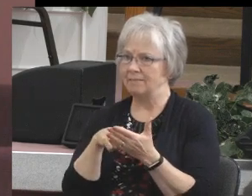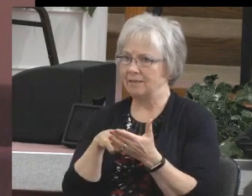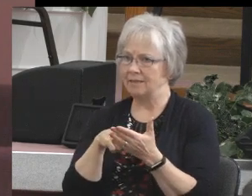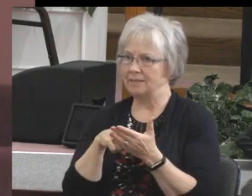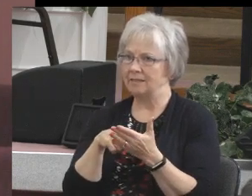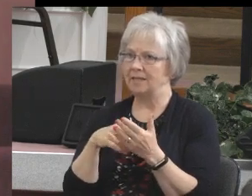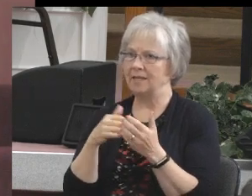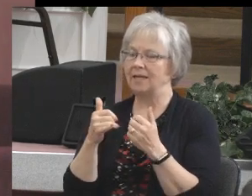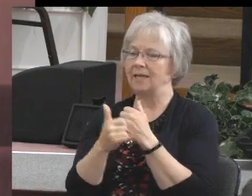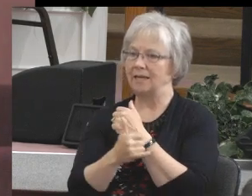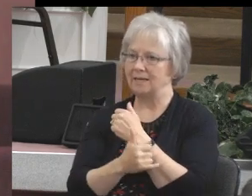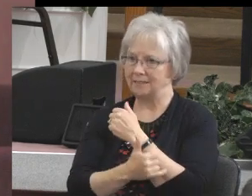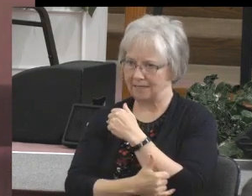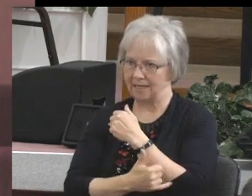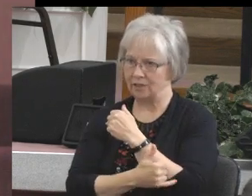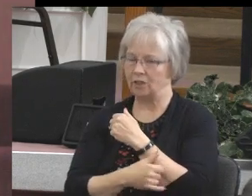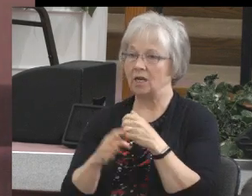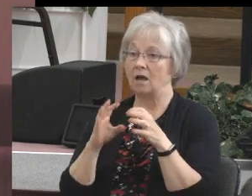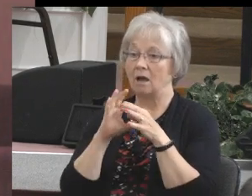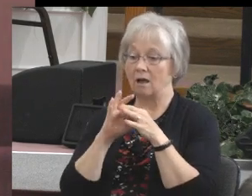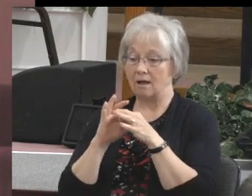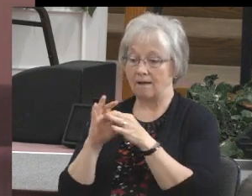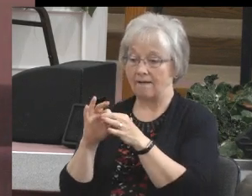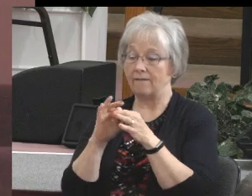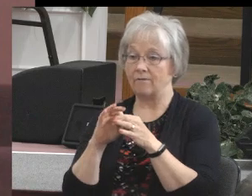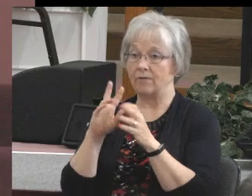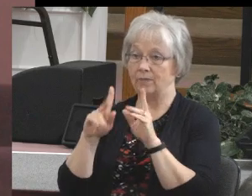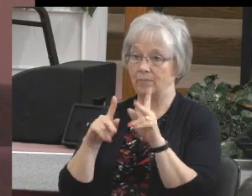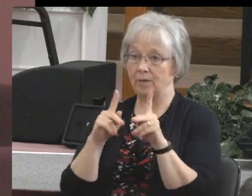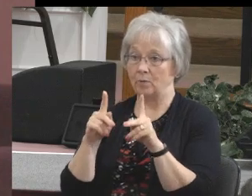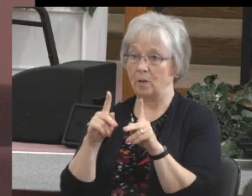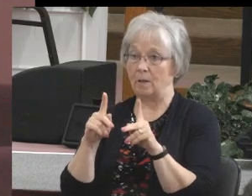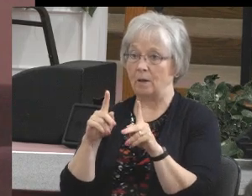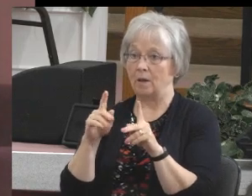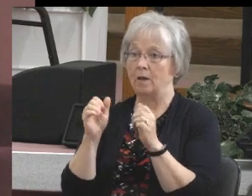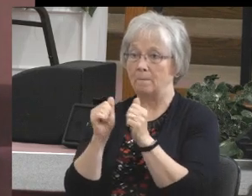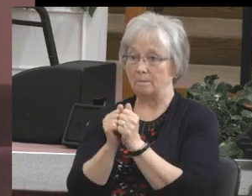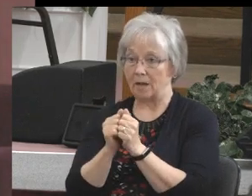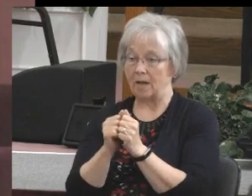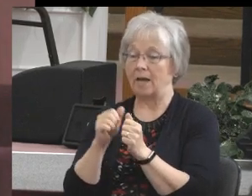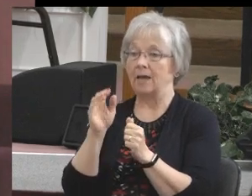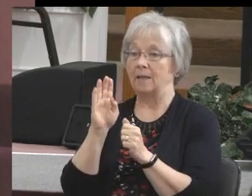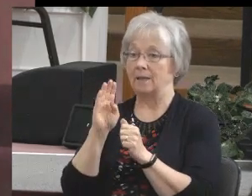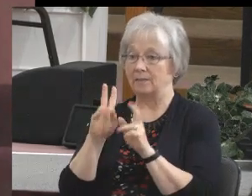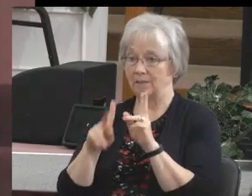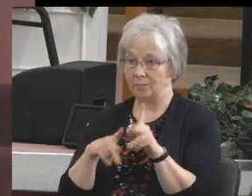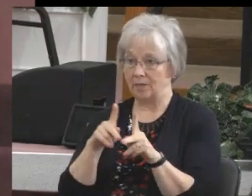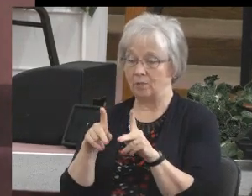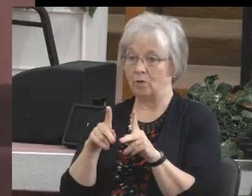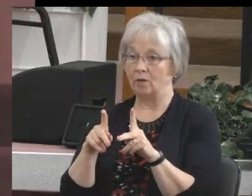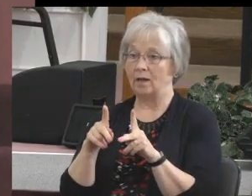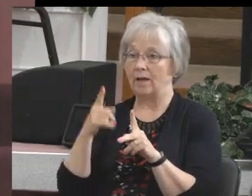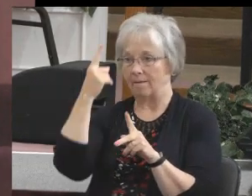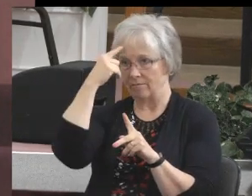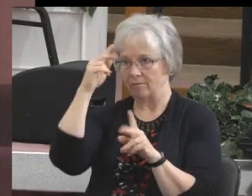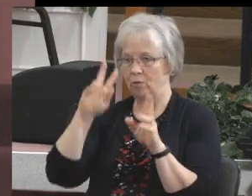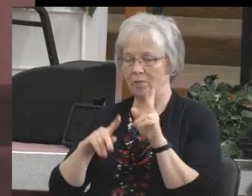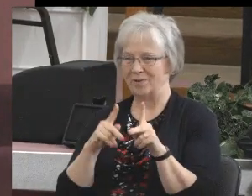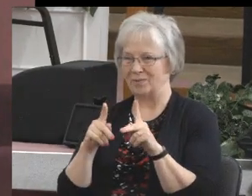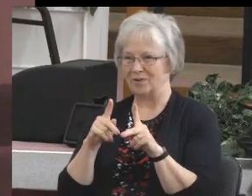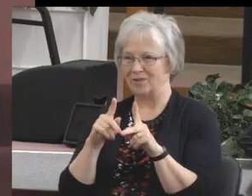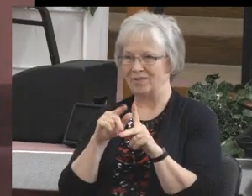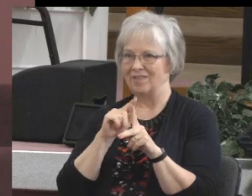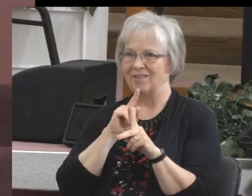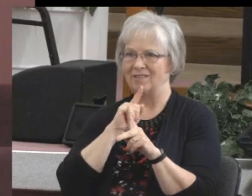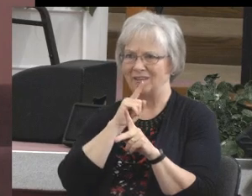people, by the people, and for the people. So they would actually be blaming themselves, would